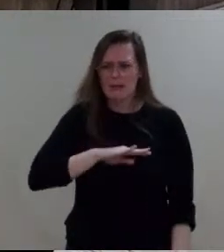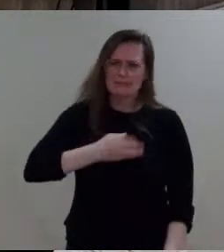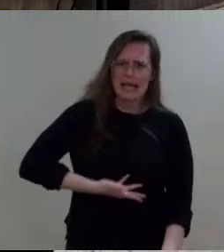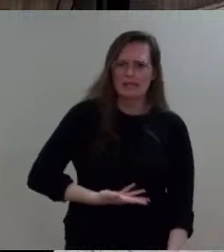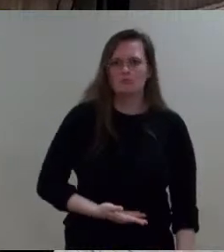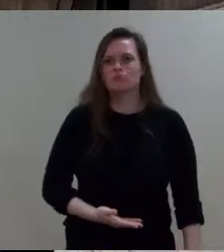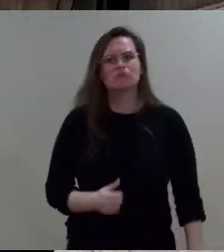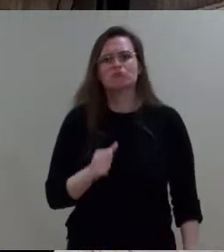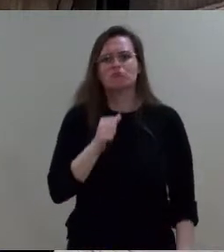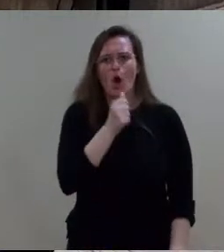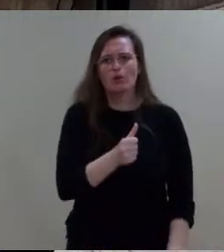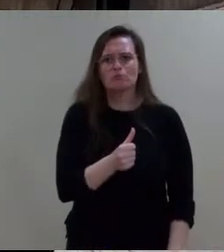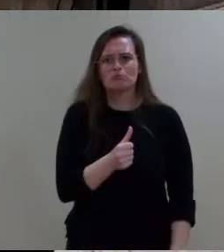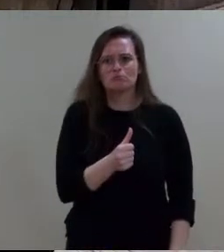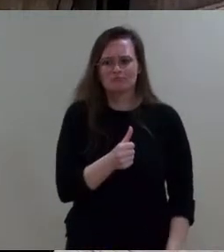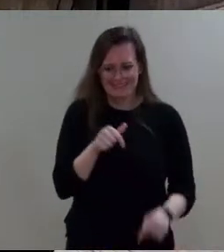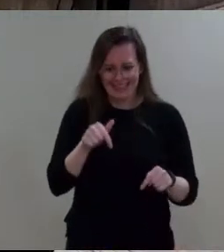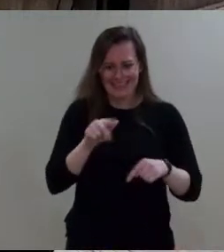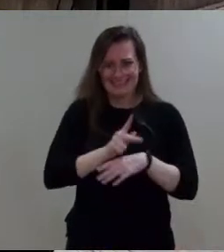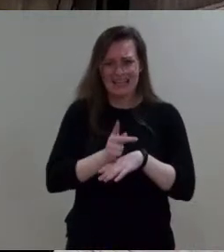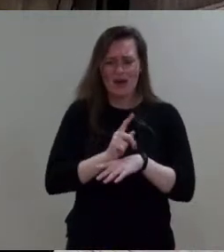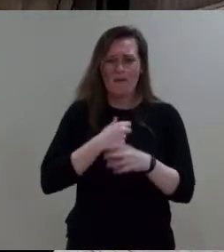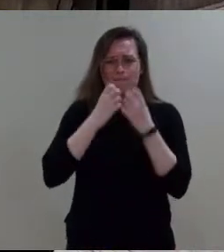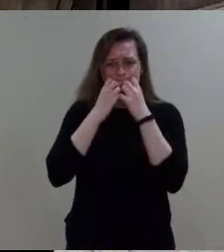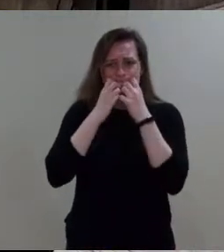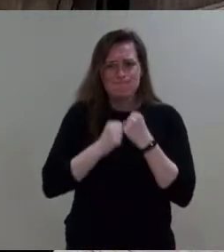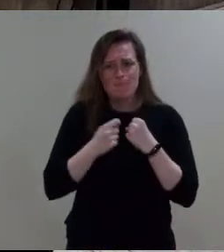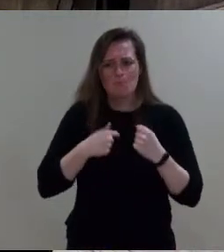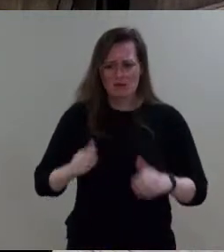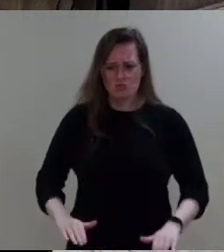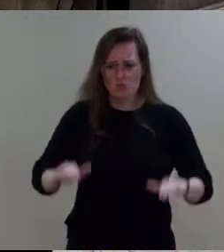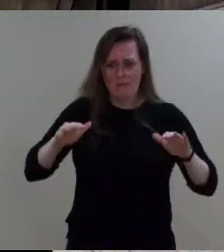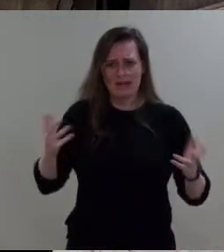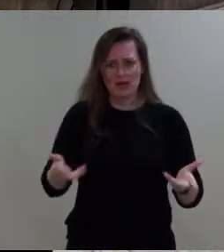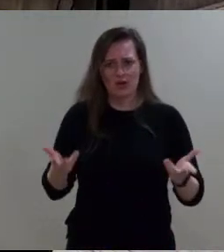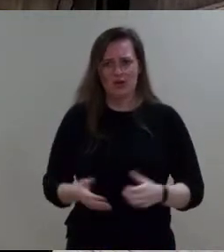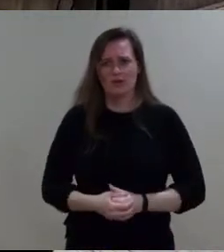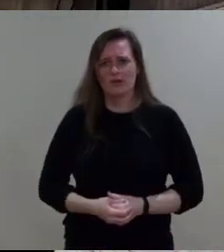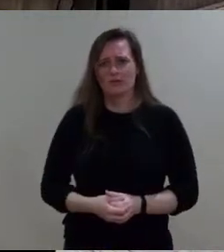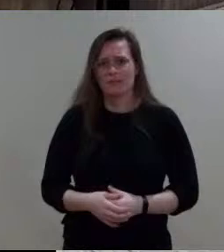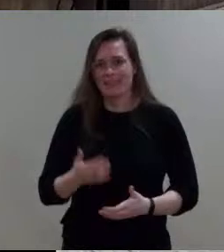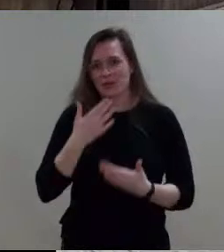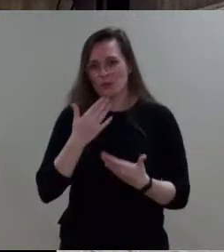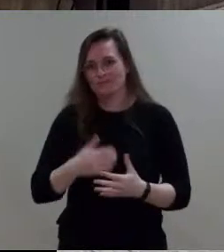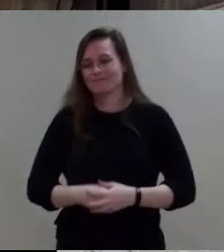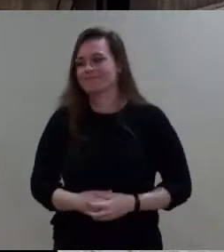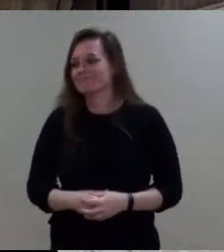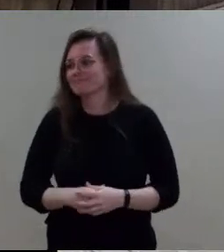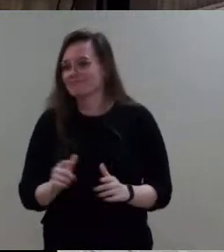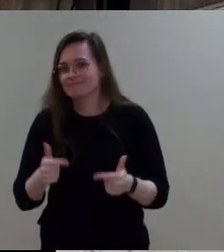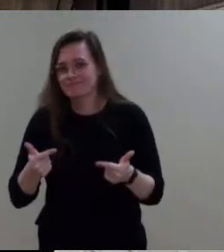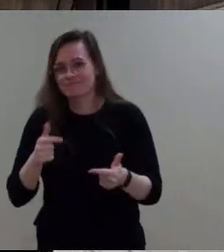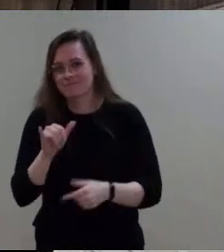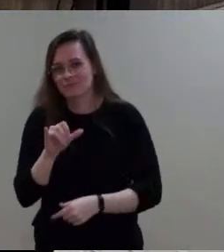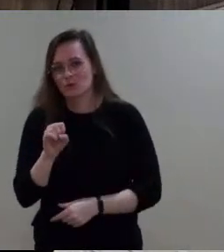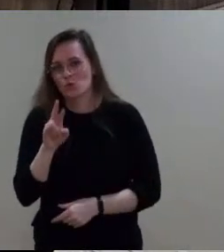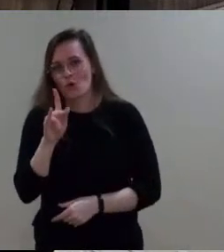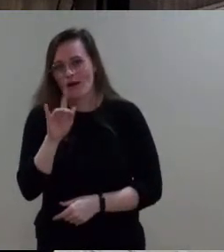The town I love and grew up in. Thank you. Thank you. Councillor York. Thank you.